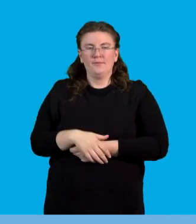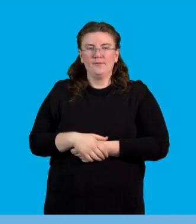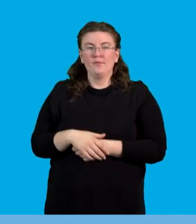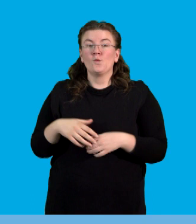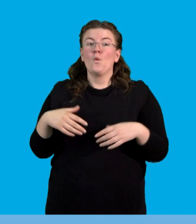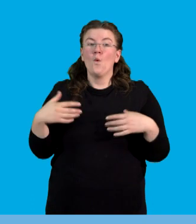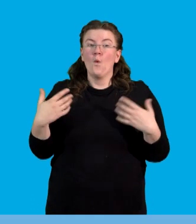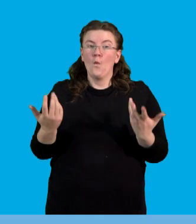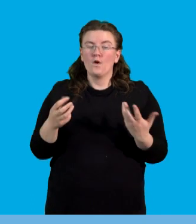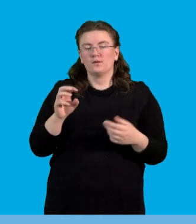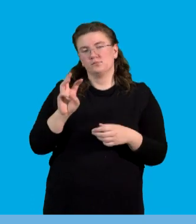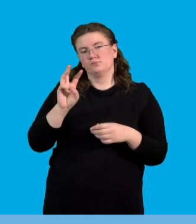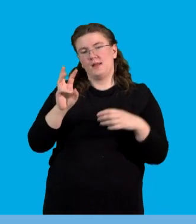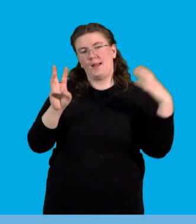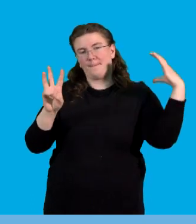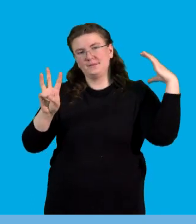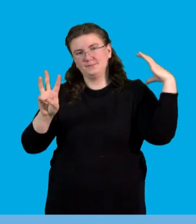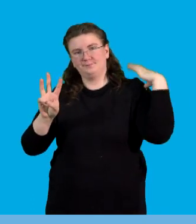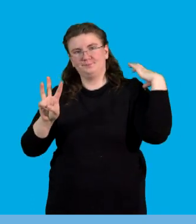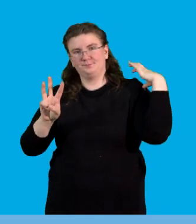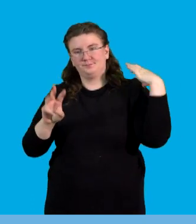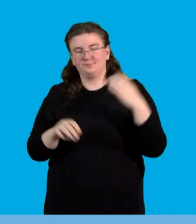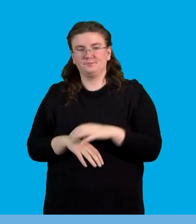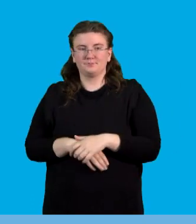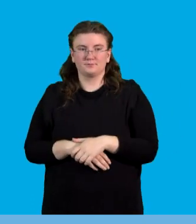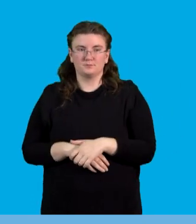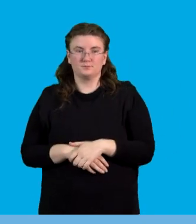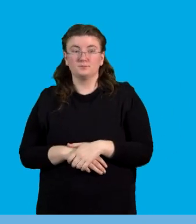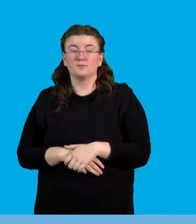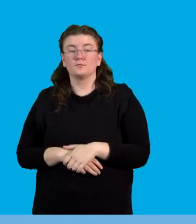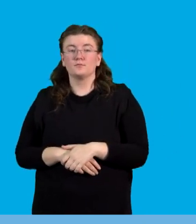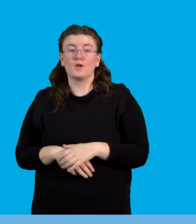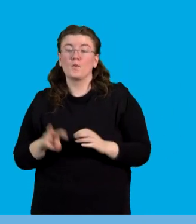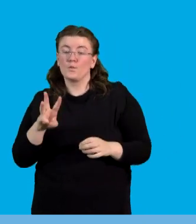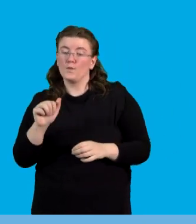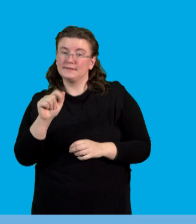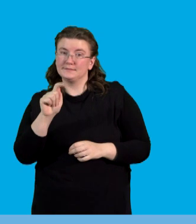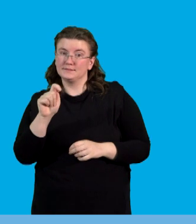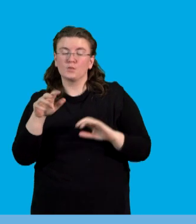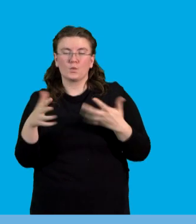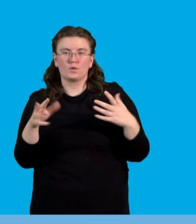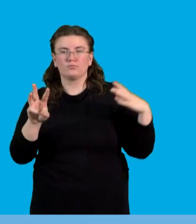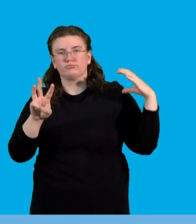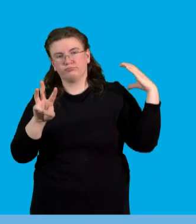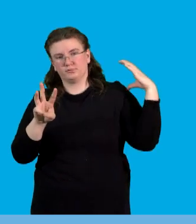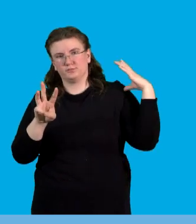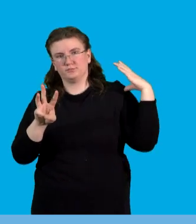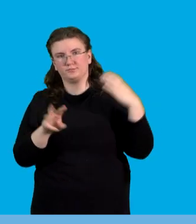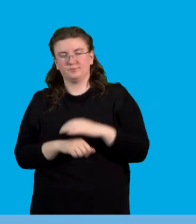watt, or denoted by capital letter W. So it is watt or capital letter